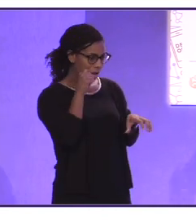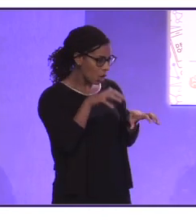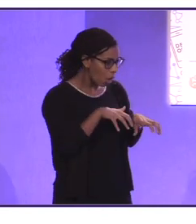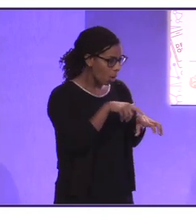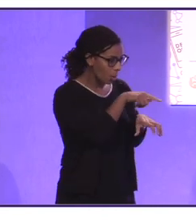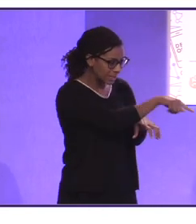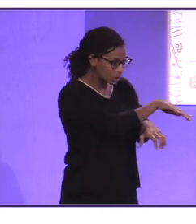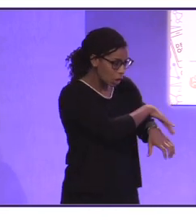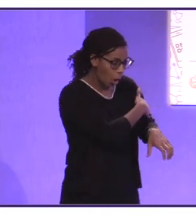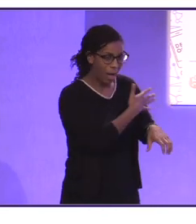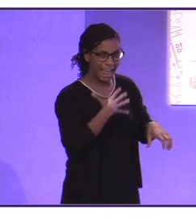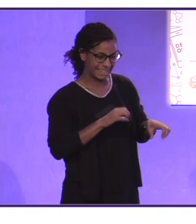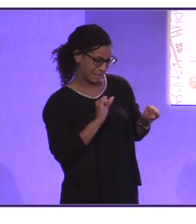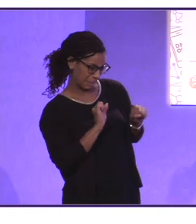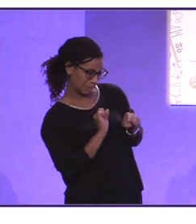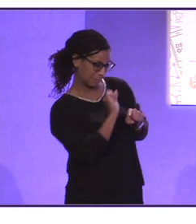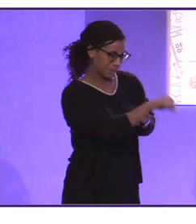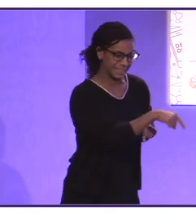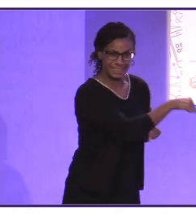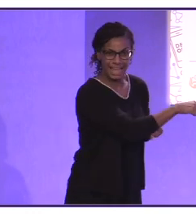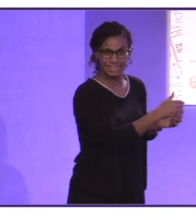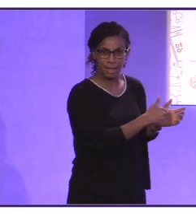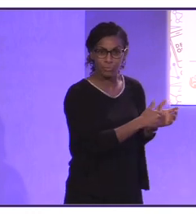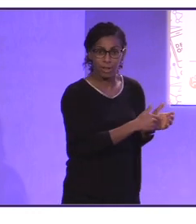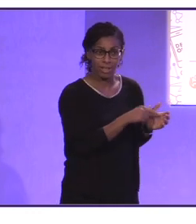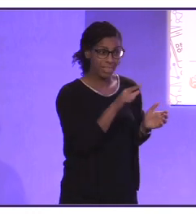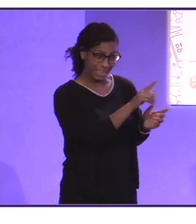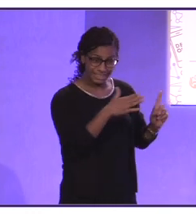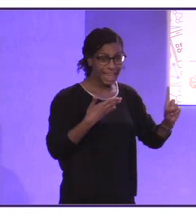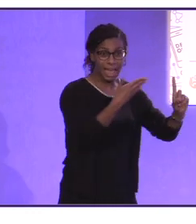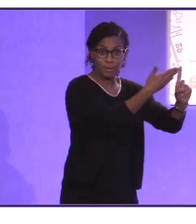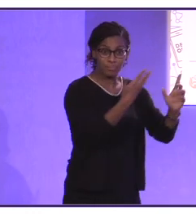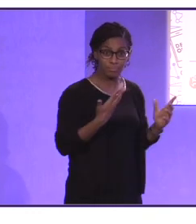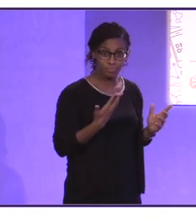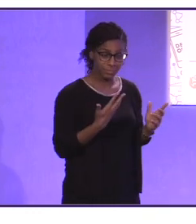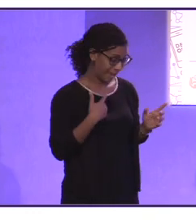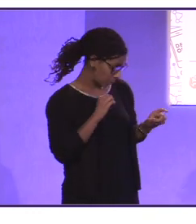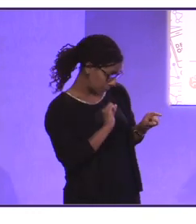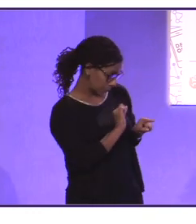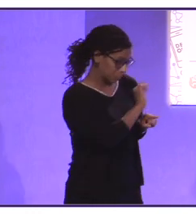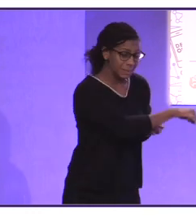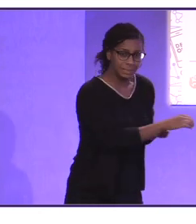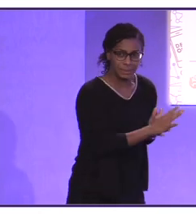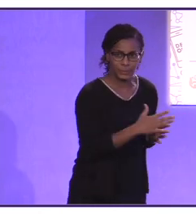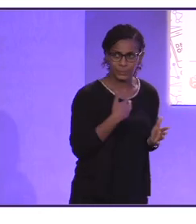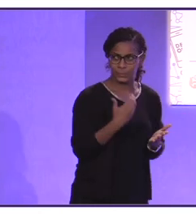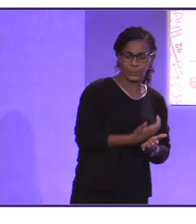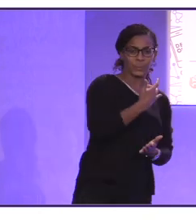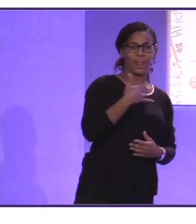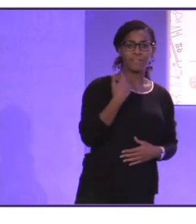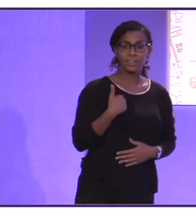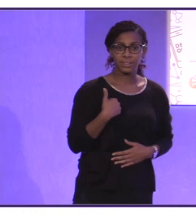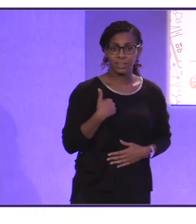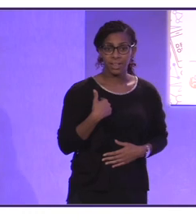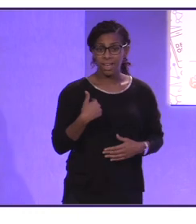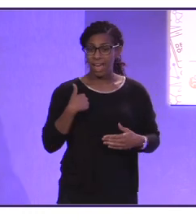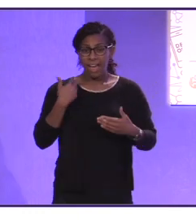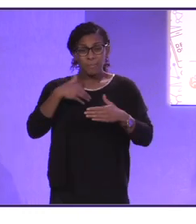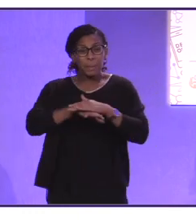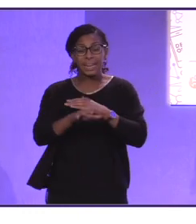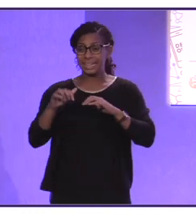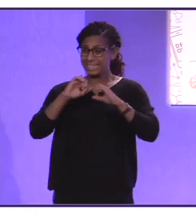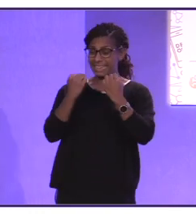zebra. And that's the key of zebra school. I've worked in teams that are zebra school. I've worked in teams